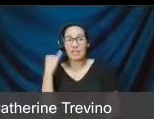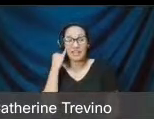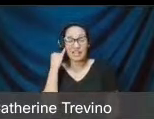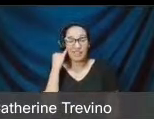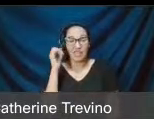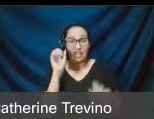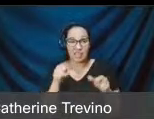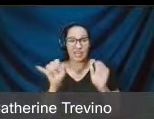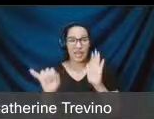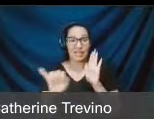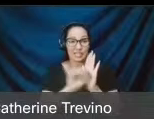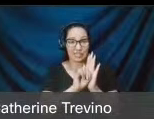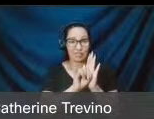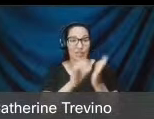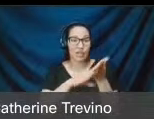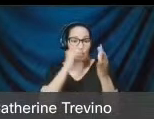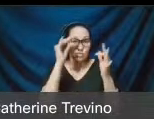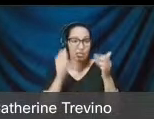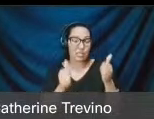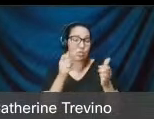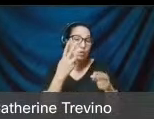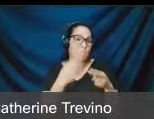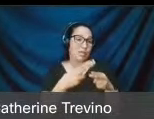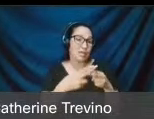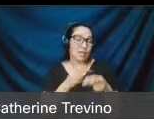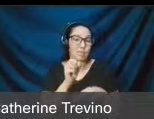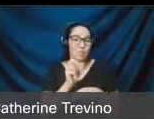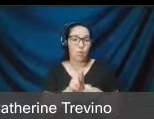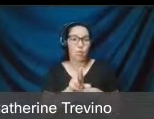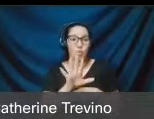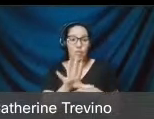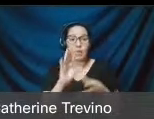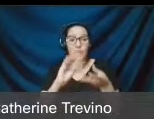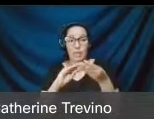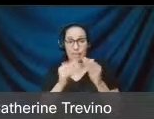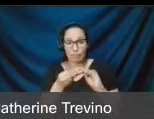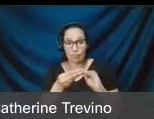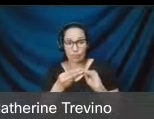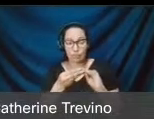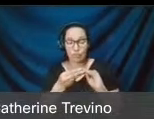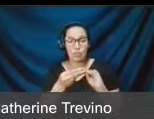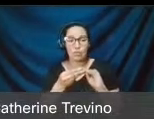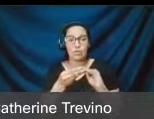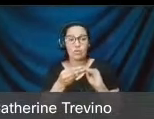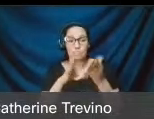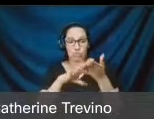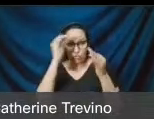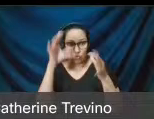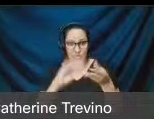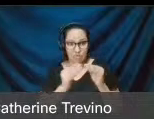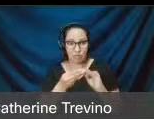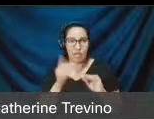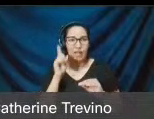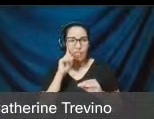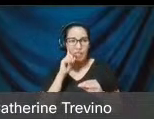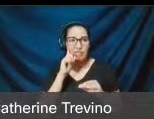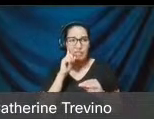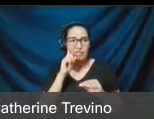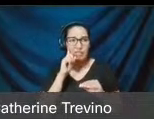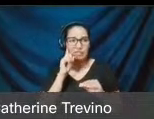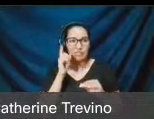the student either by name or their student number. Either way, I think they can identify the student. That would be